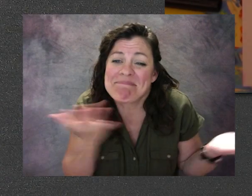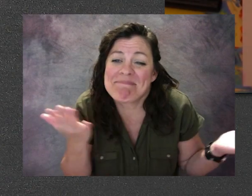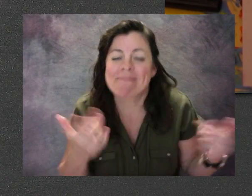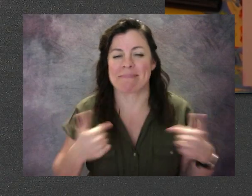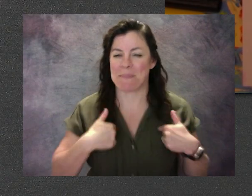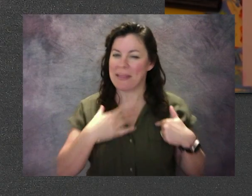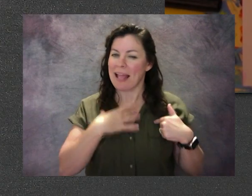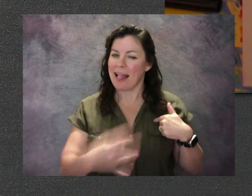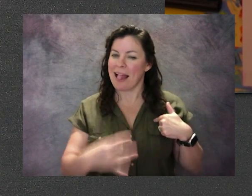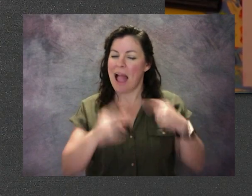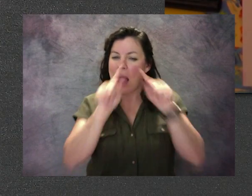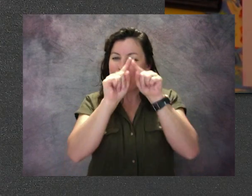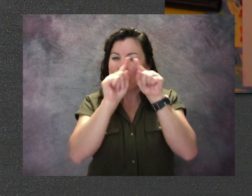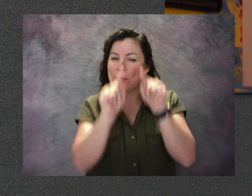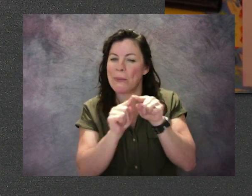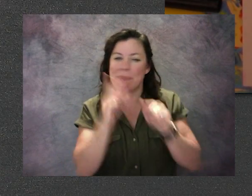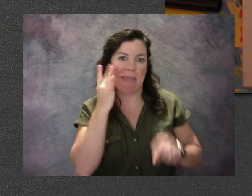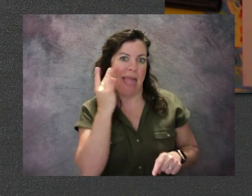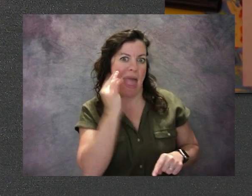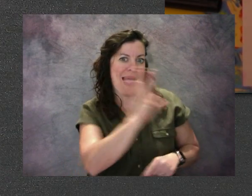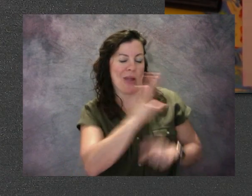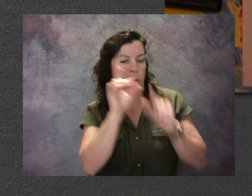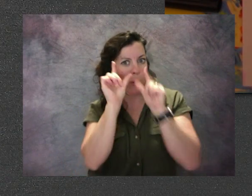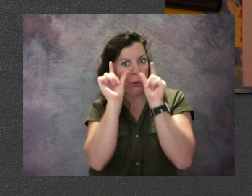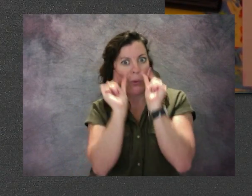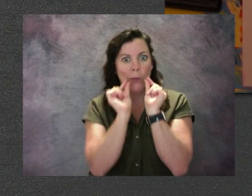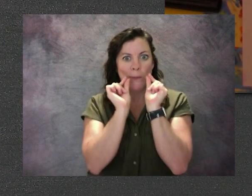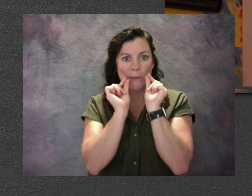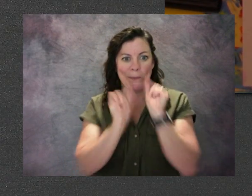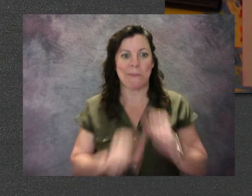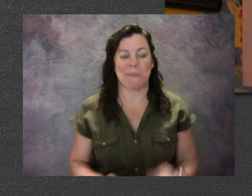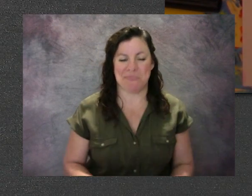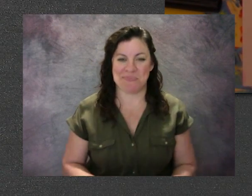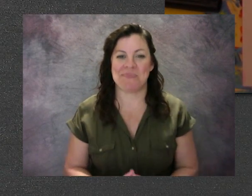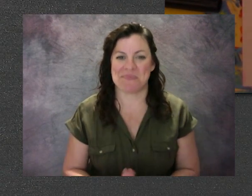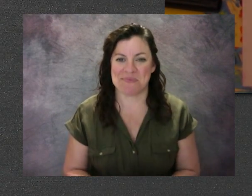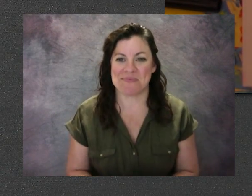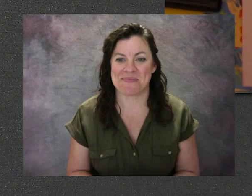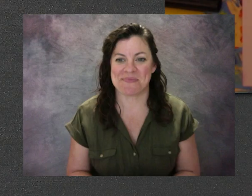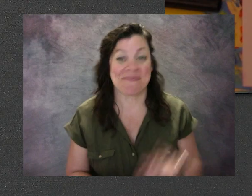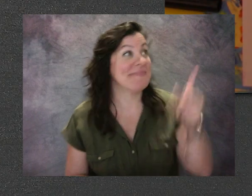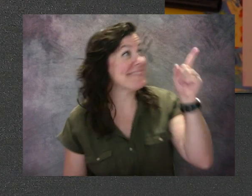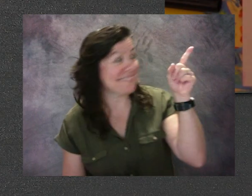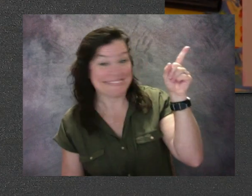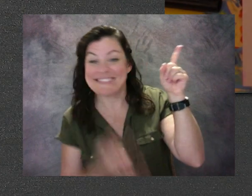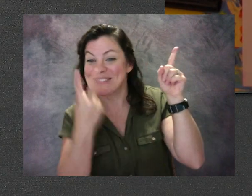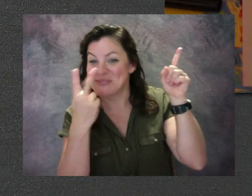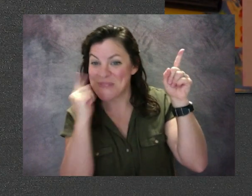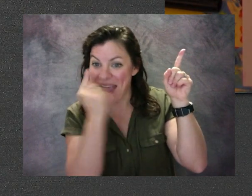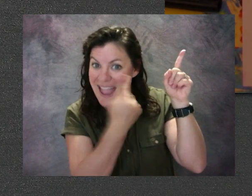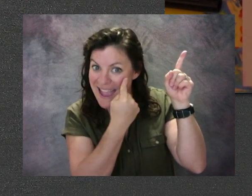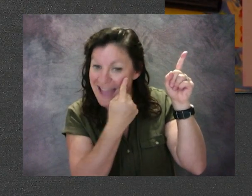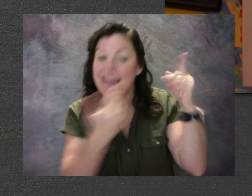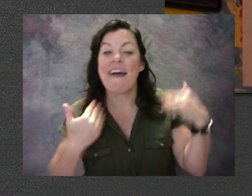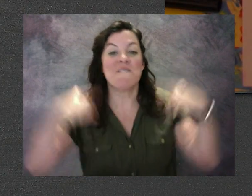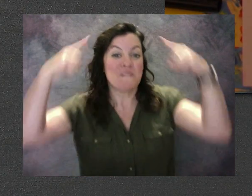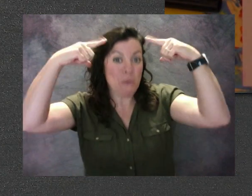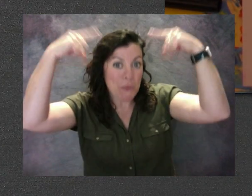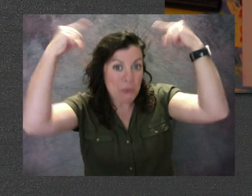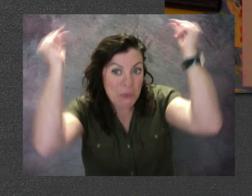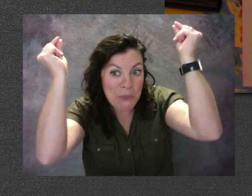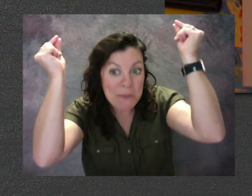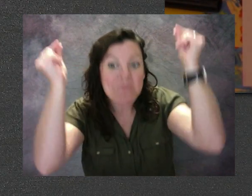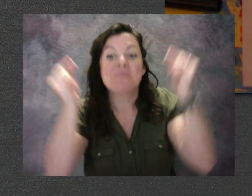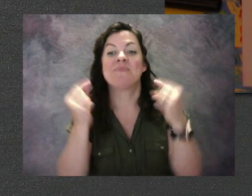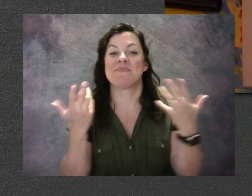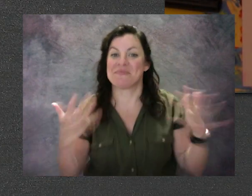eyes, so I'll do cat eyes for both of mine. So we have the eyes done, the ears, the bottom of the face. Let's